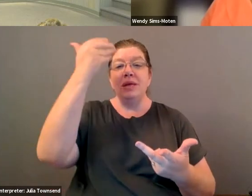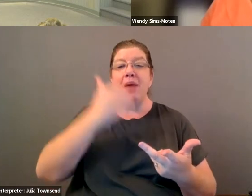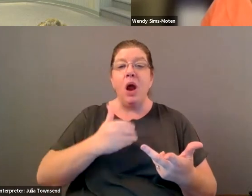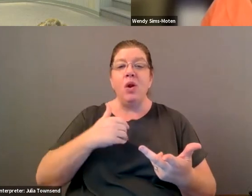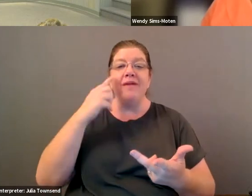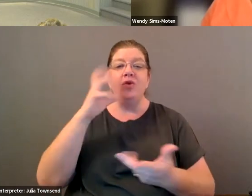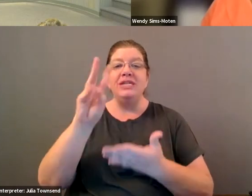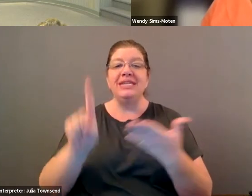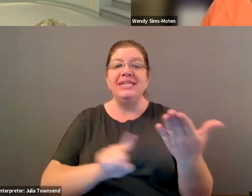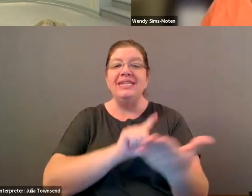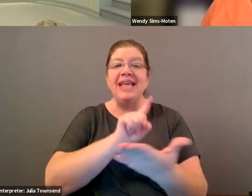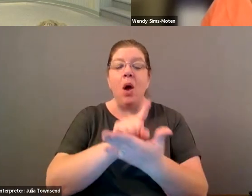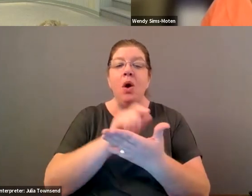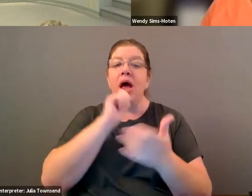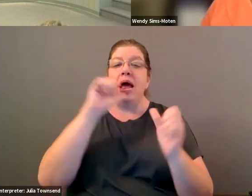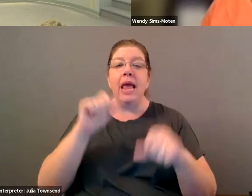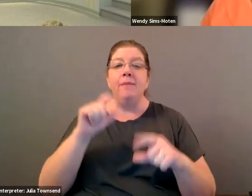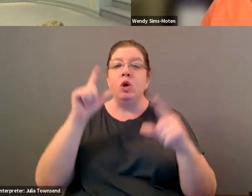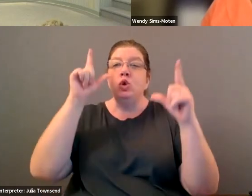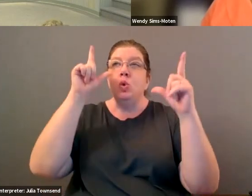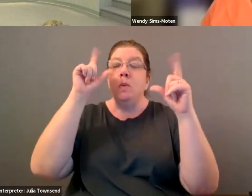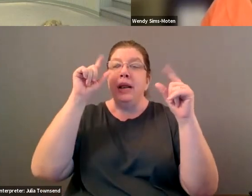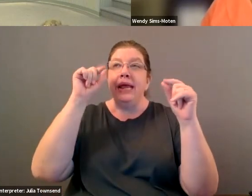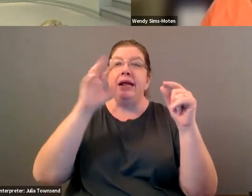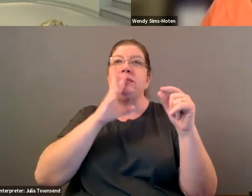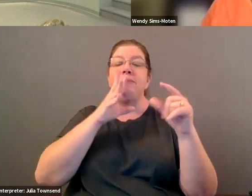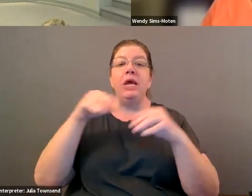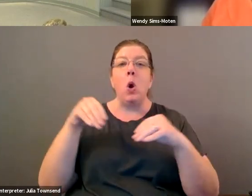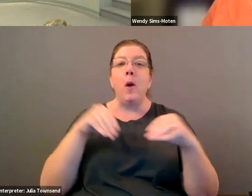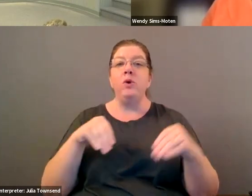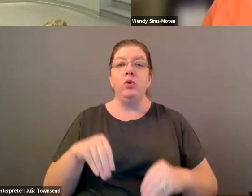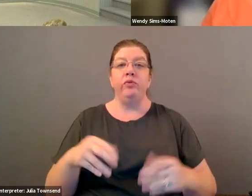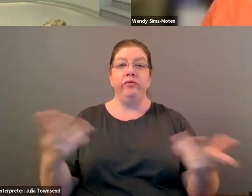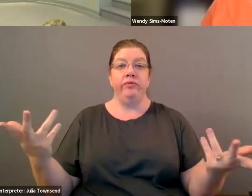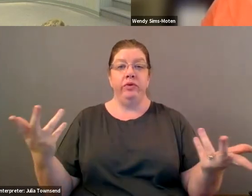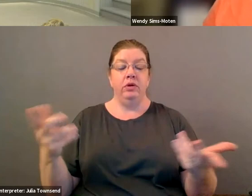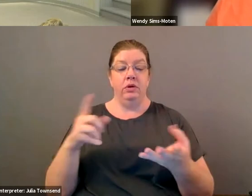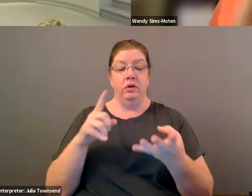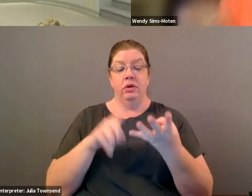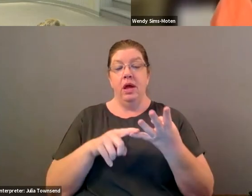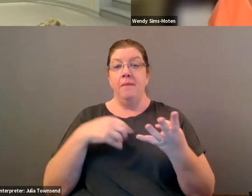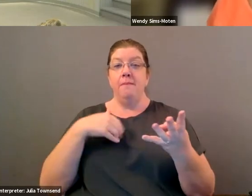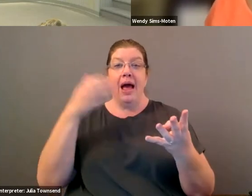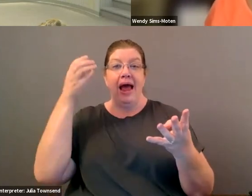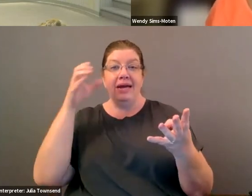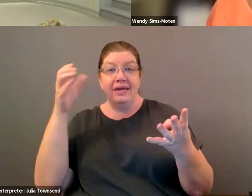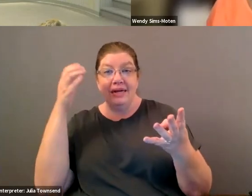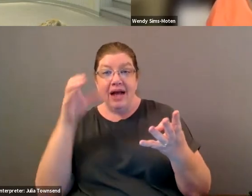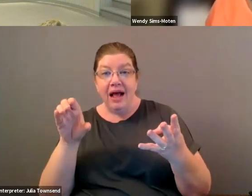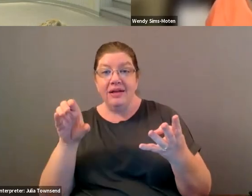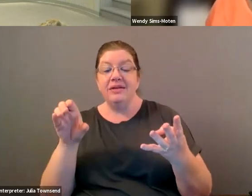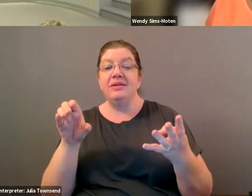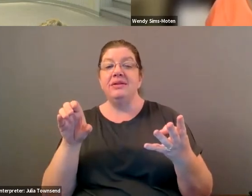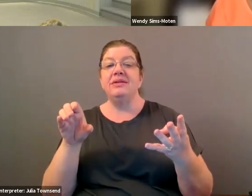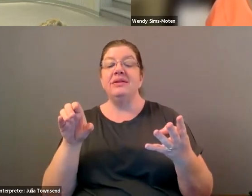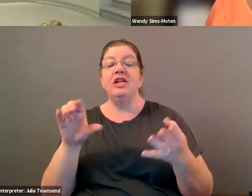6 hours, unable to blink, speak, or move. And then my cousin, my namesake, a graduate of San Ynez High School